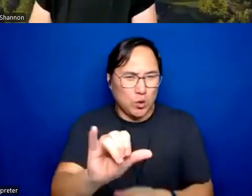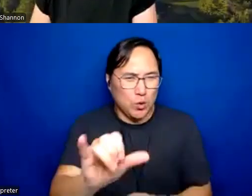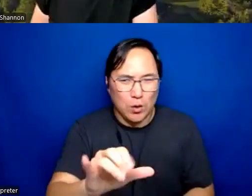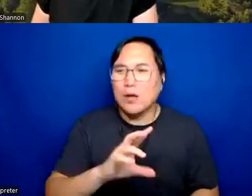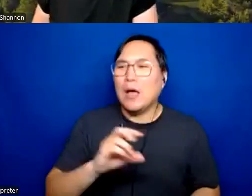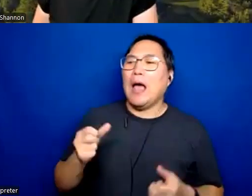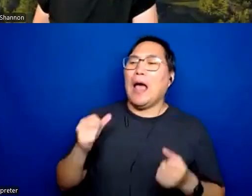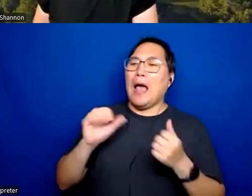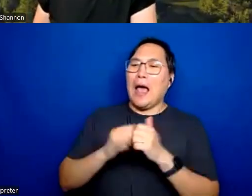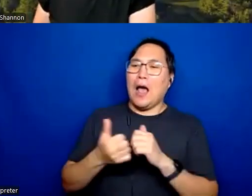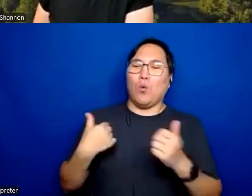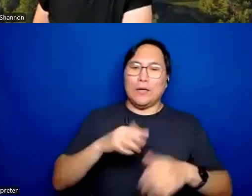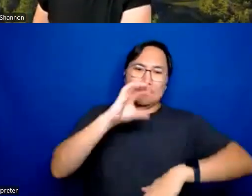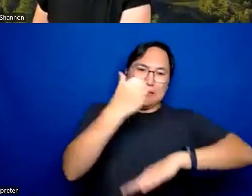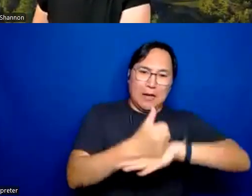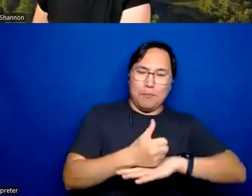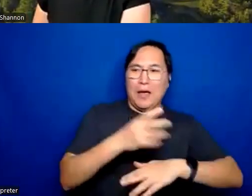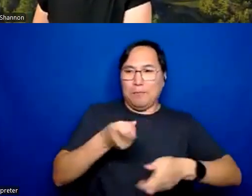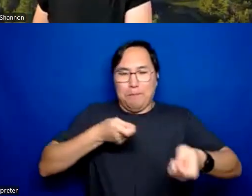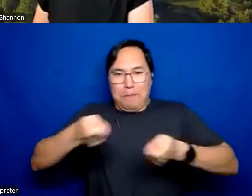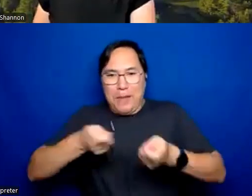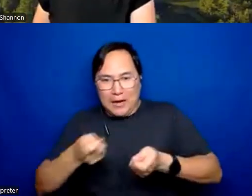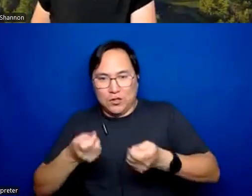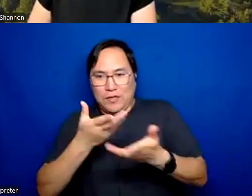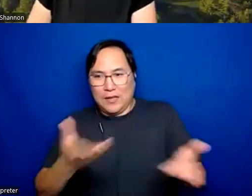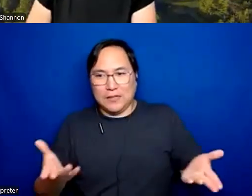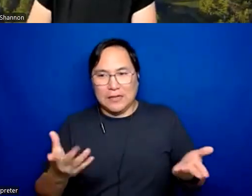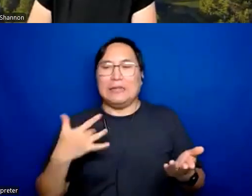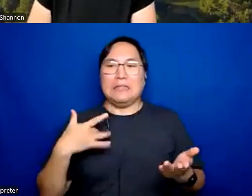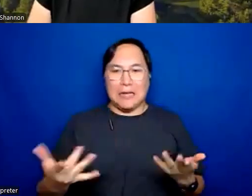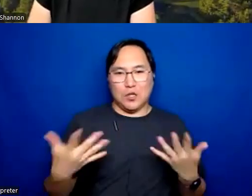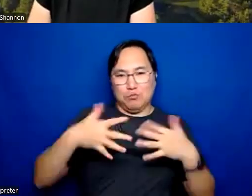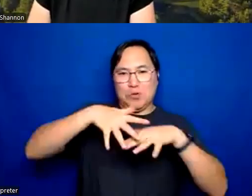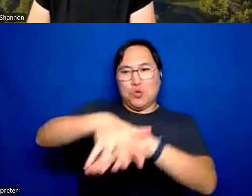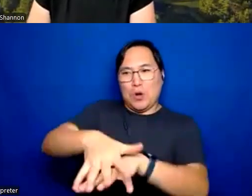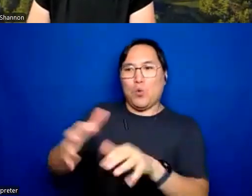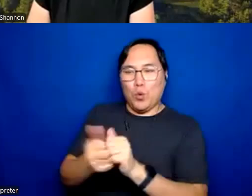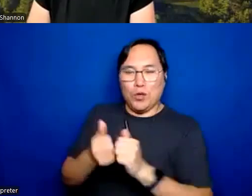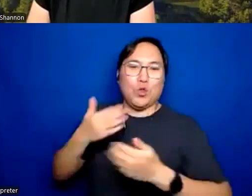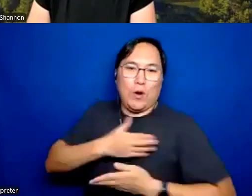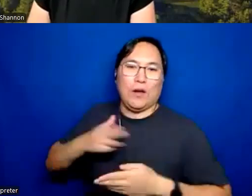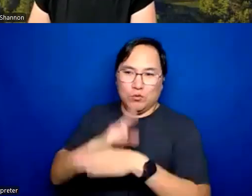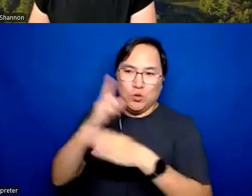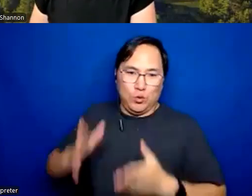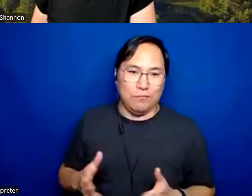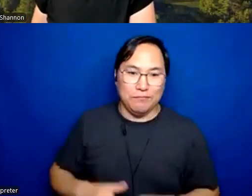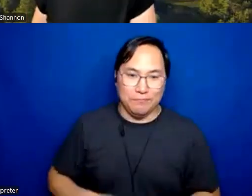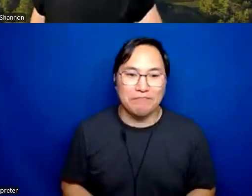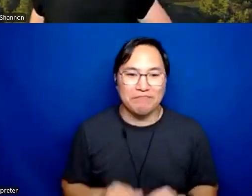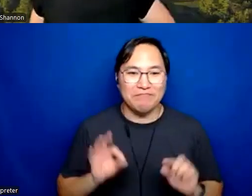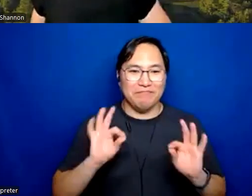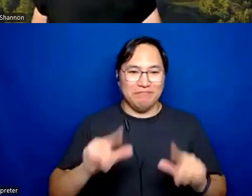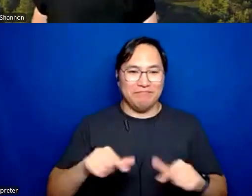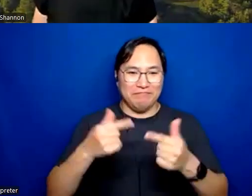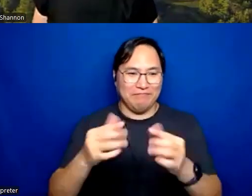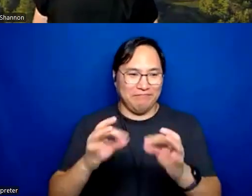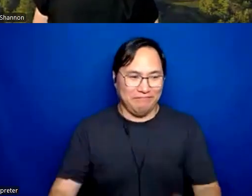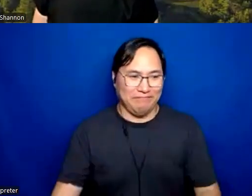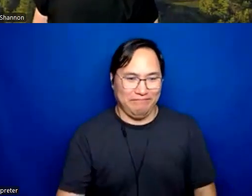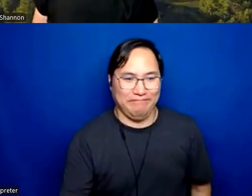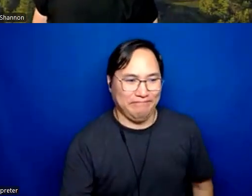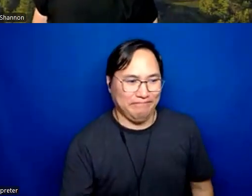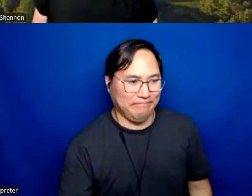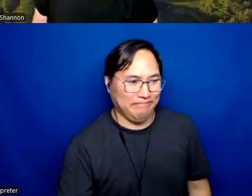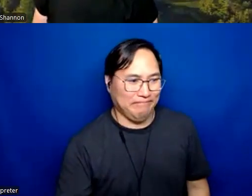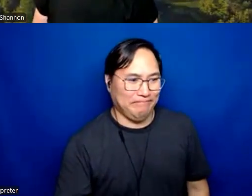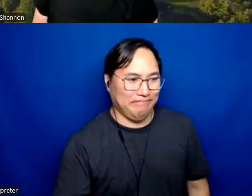the infrastructure and the management nests very well with recreational opportunities. Yeah, thank you, Sean. And I'll just